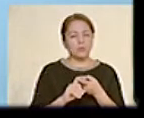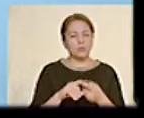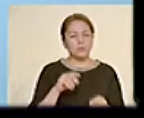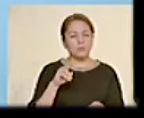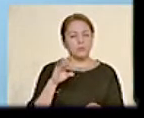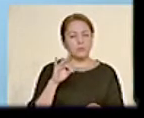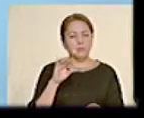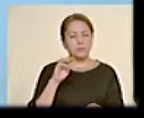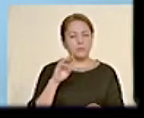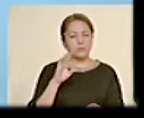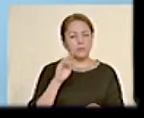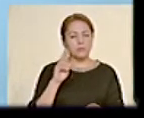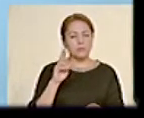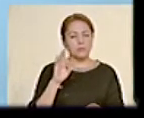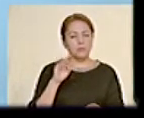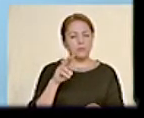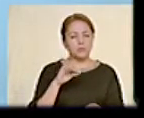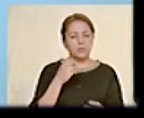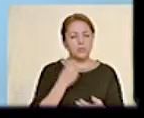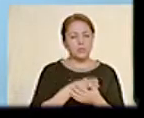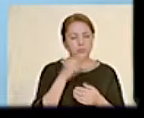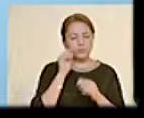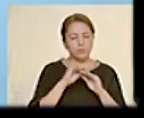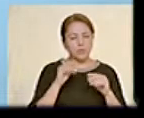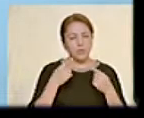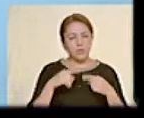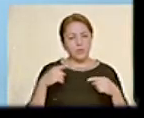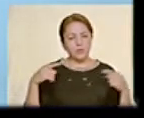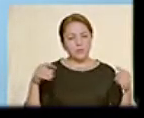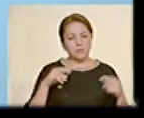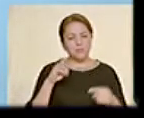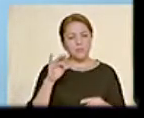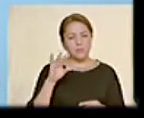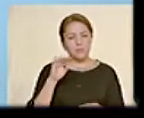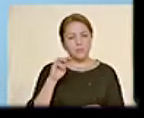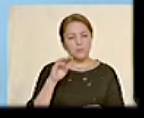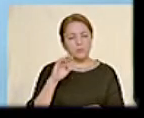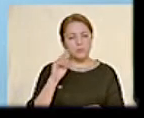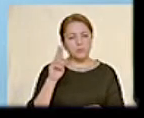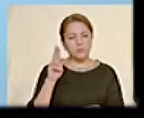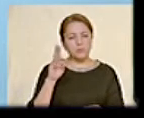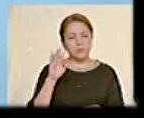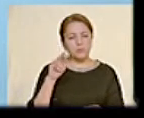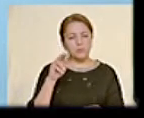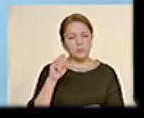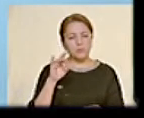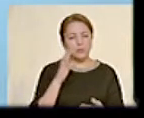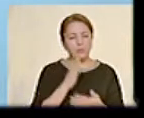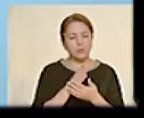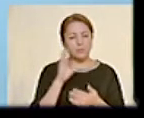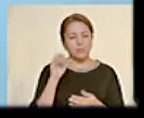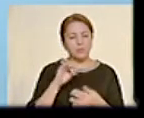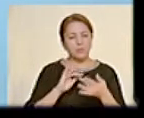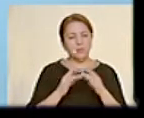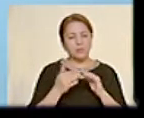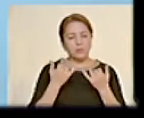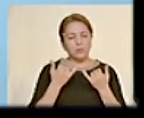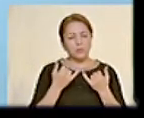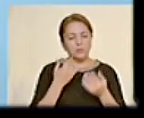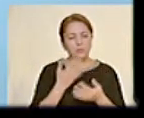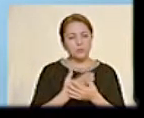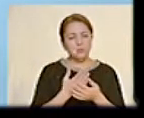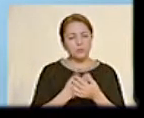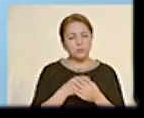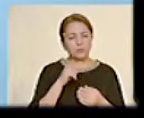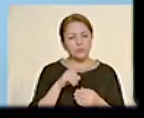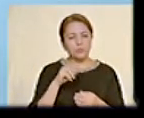yuritiladi. Aziz o'quvchilar, bizda turli xildagi protokollar bor va internetda bizning hozirgi misolimizda